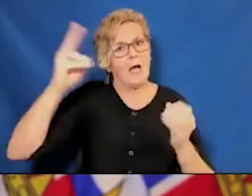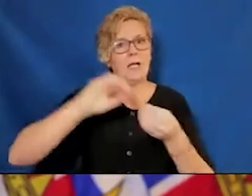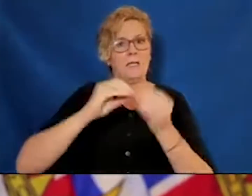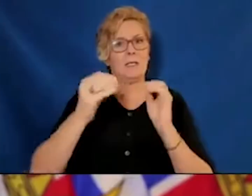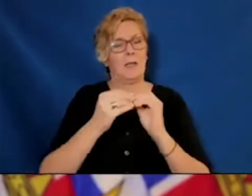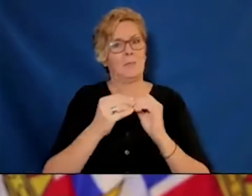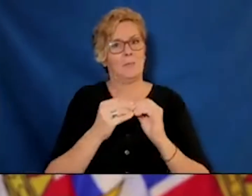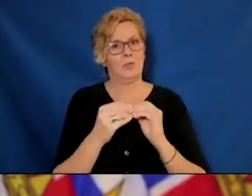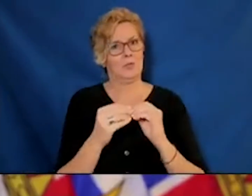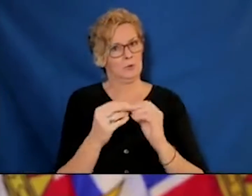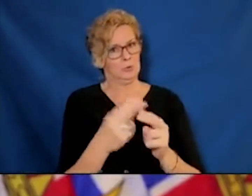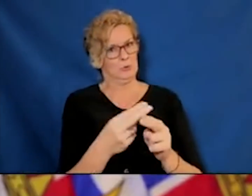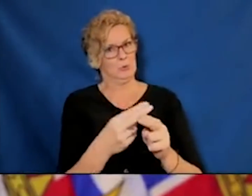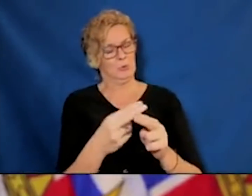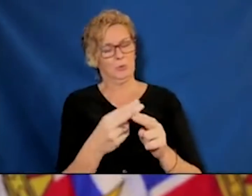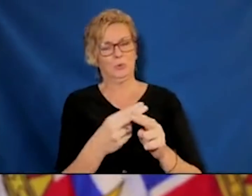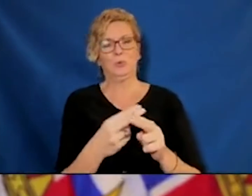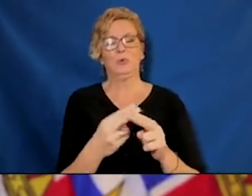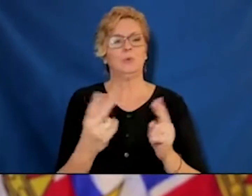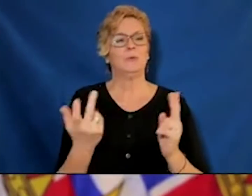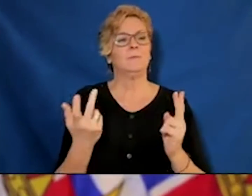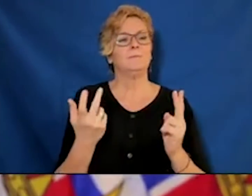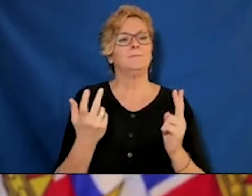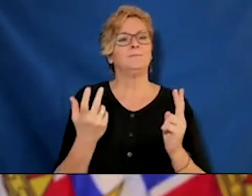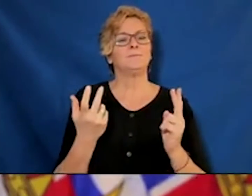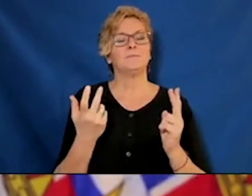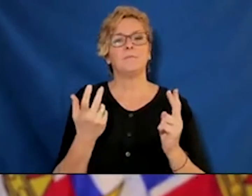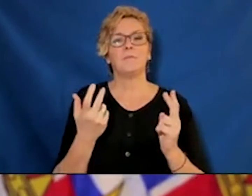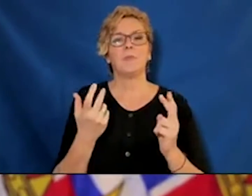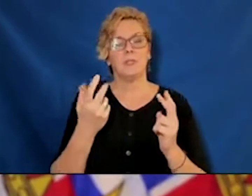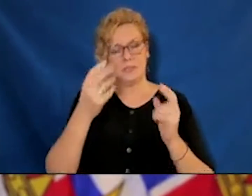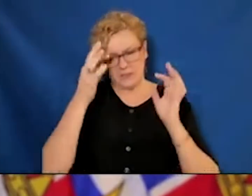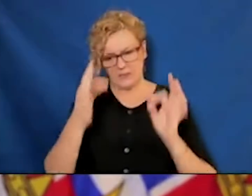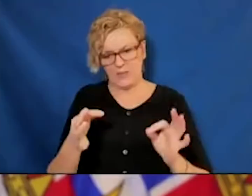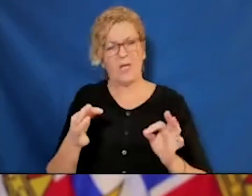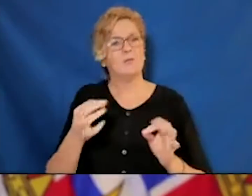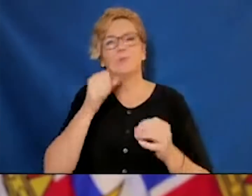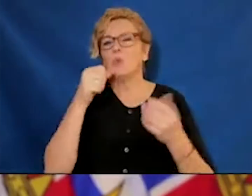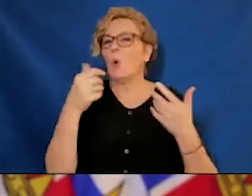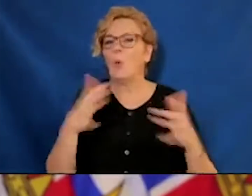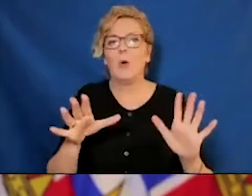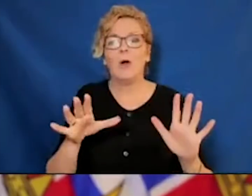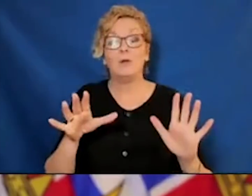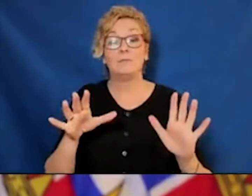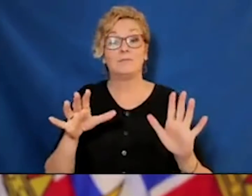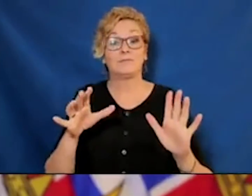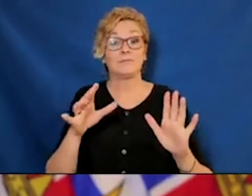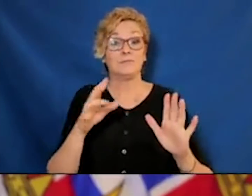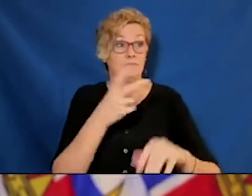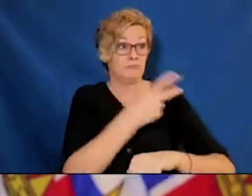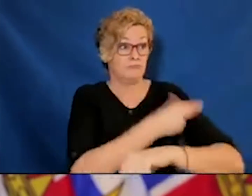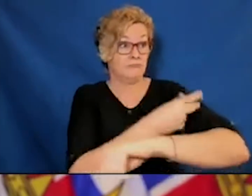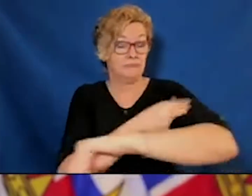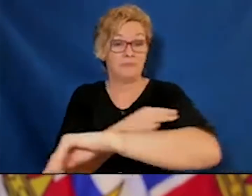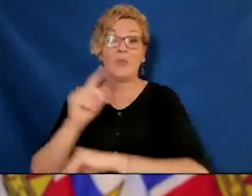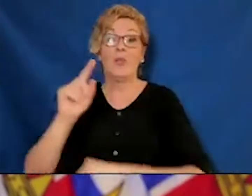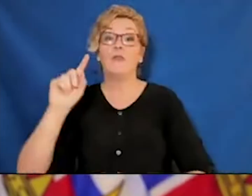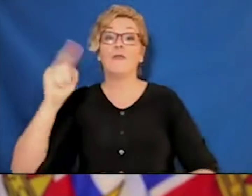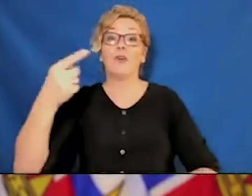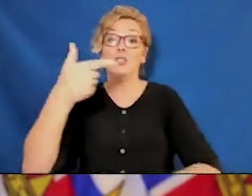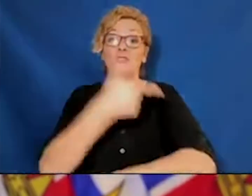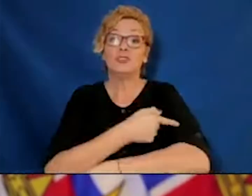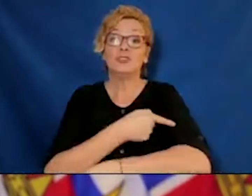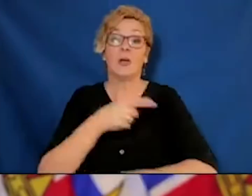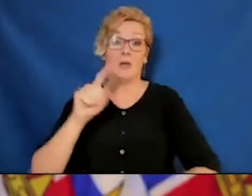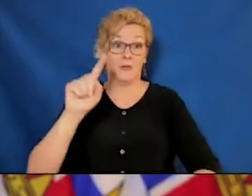we did not take this decision lightly. It was made after reviewing the scientific evidence here in BC, but also